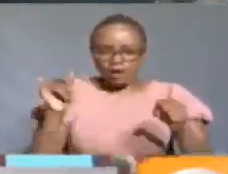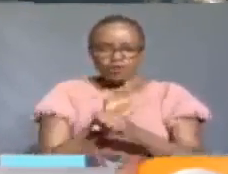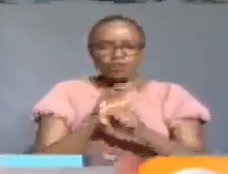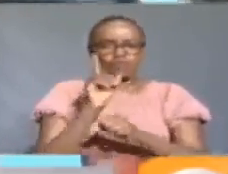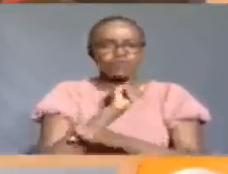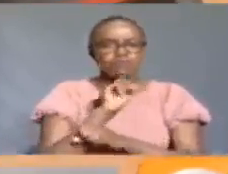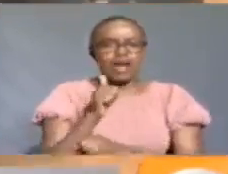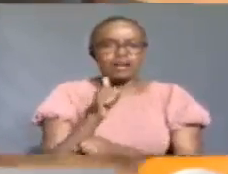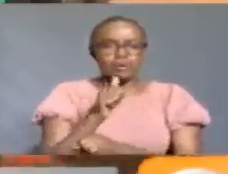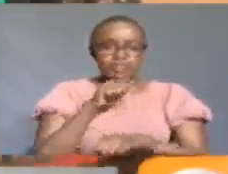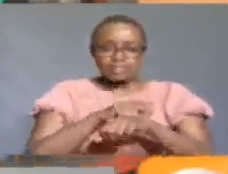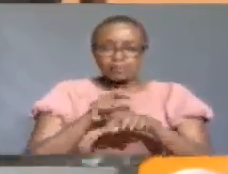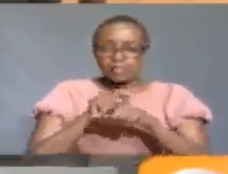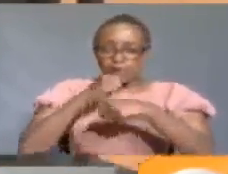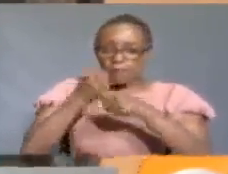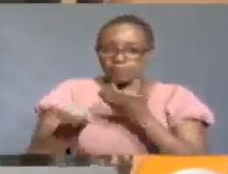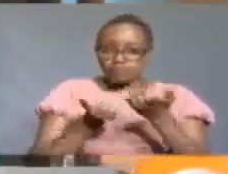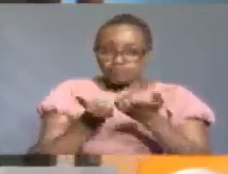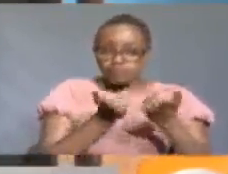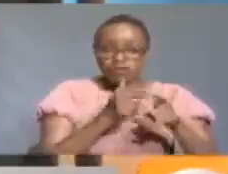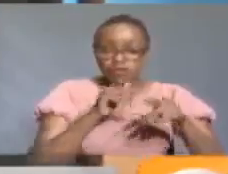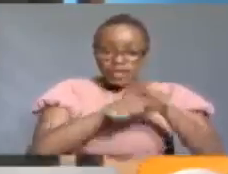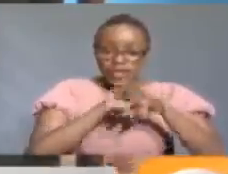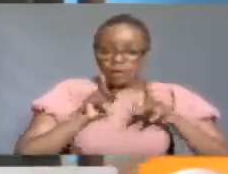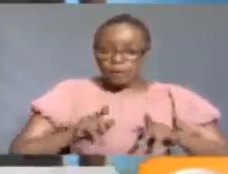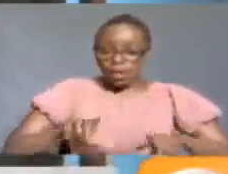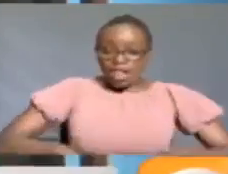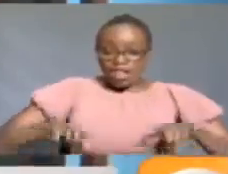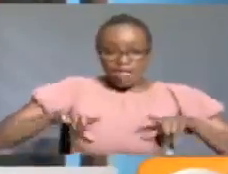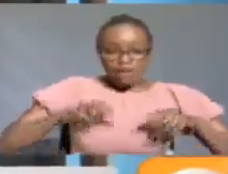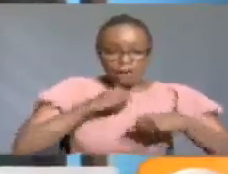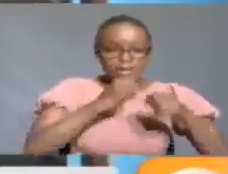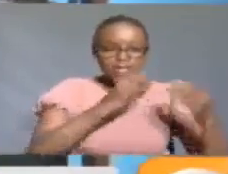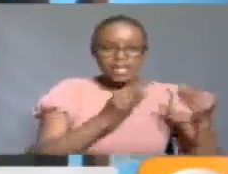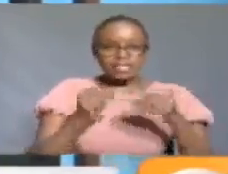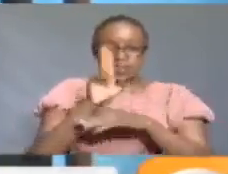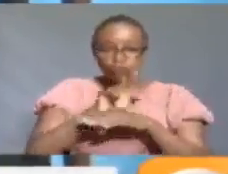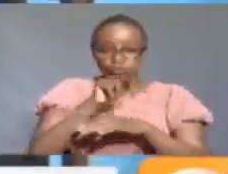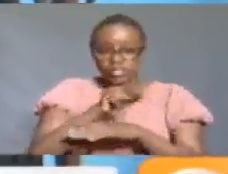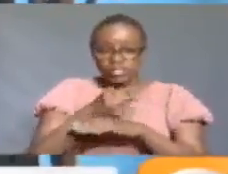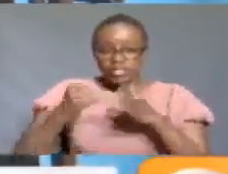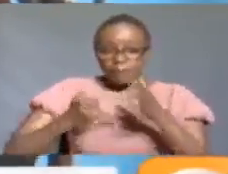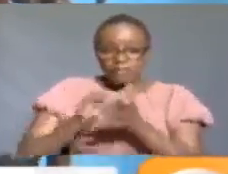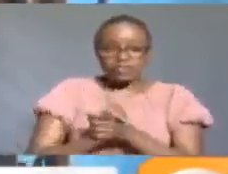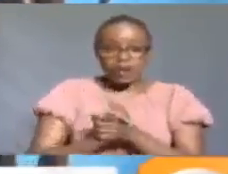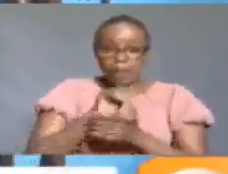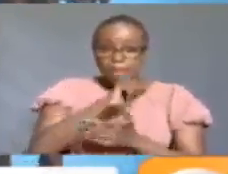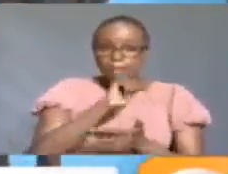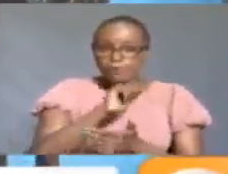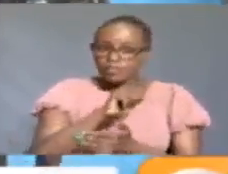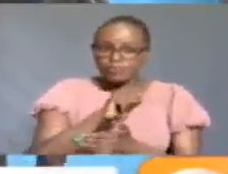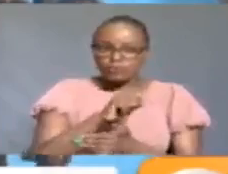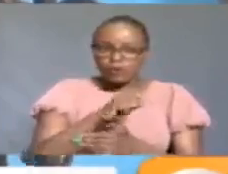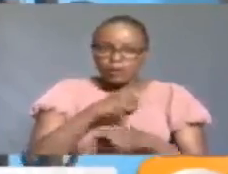complete until it is commercialized and gets to the people whose lives will be made easier by using it. Ningevitoa